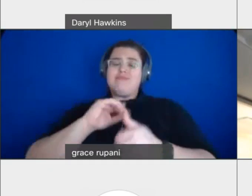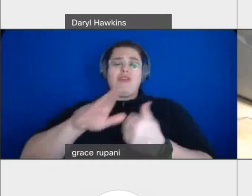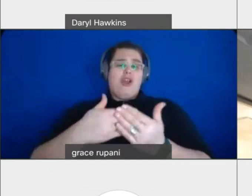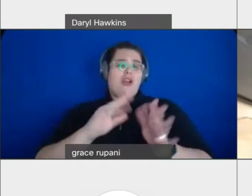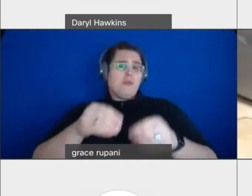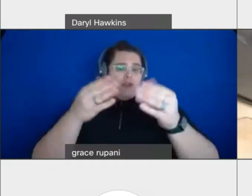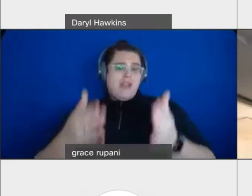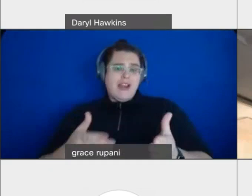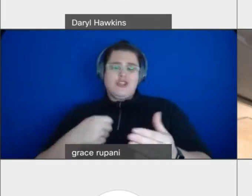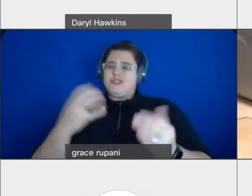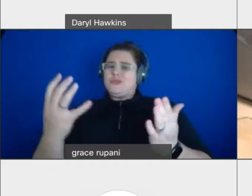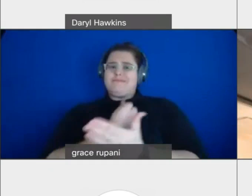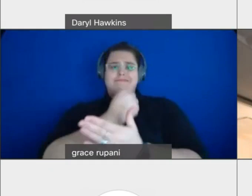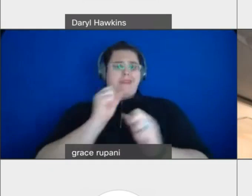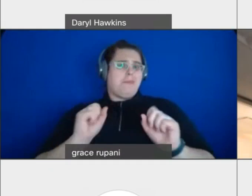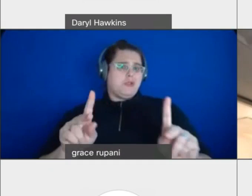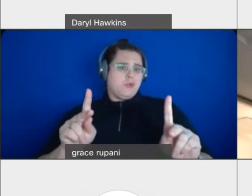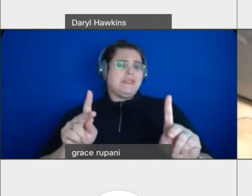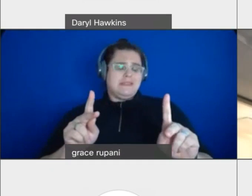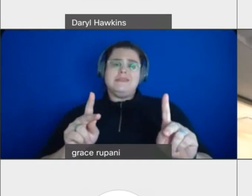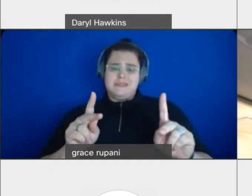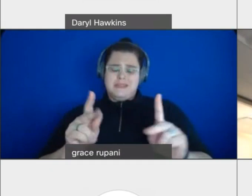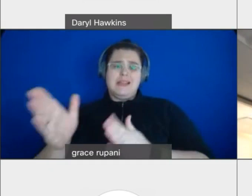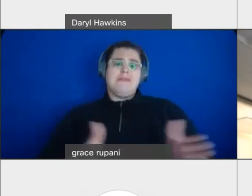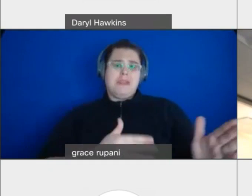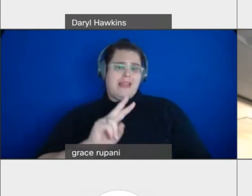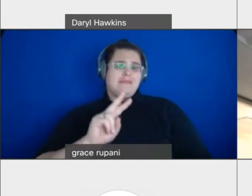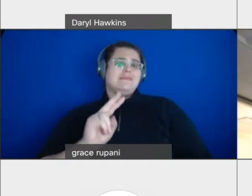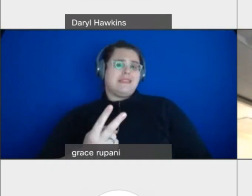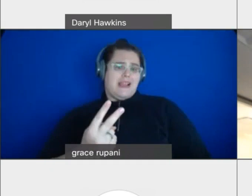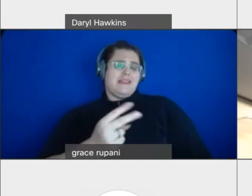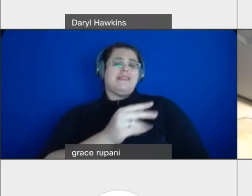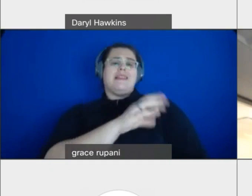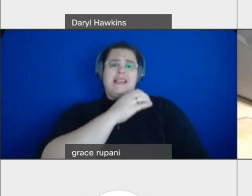to plan this second vaccine.